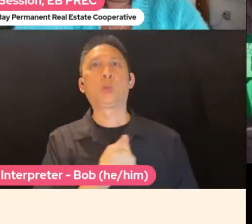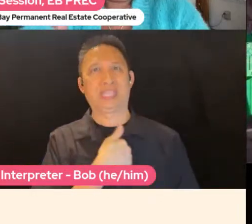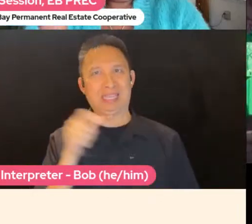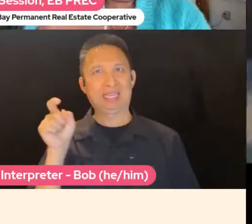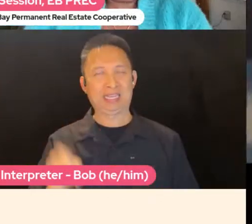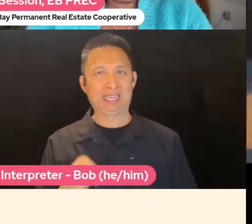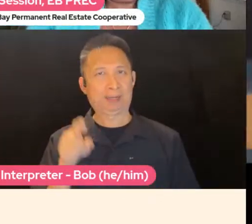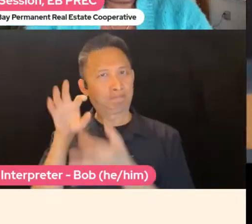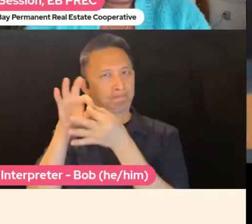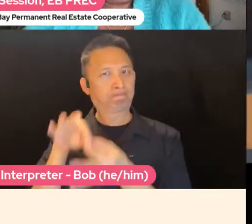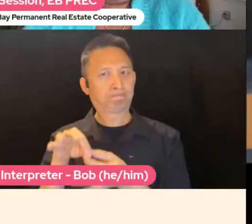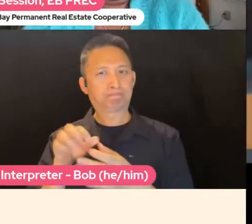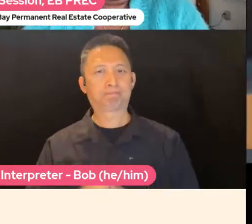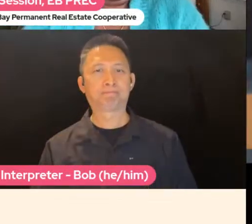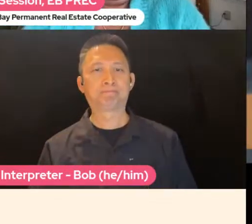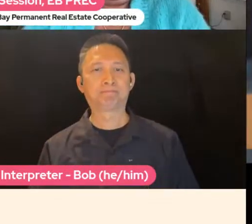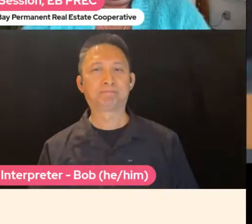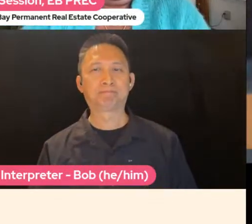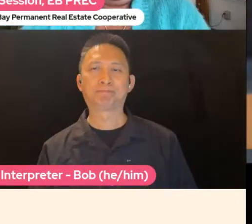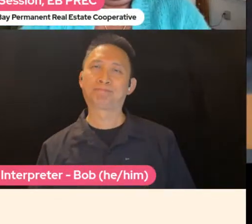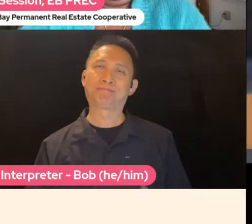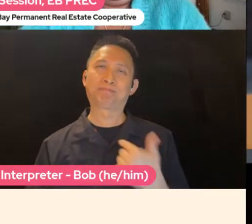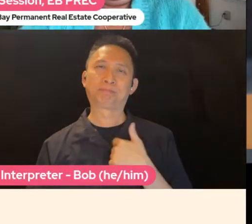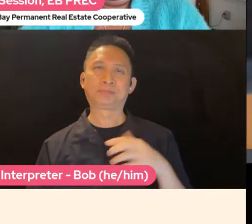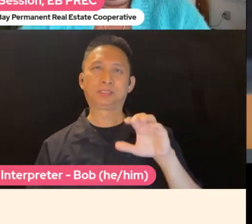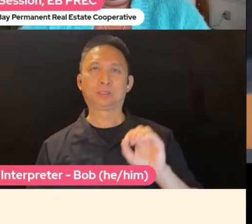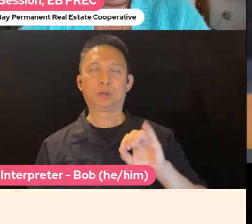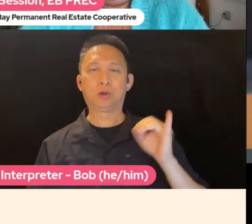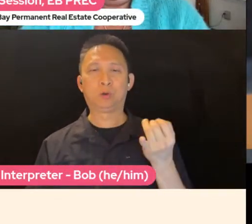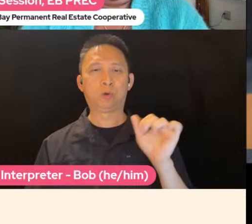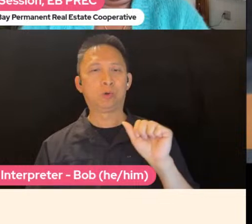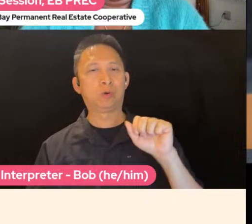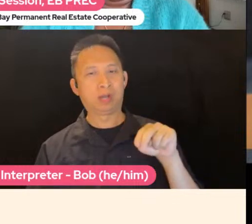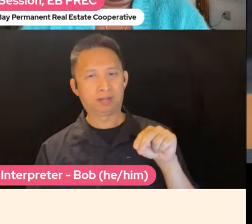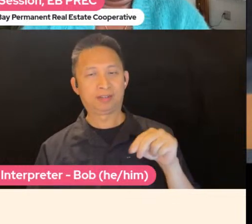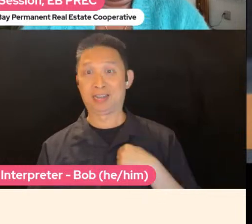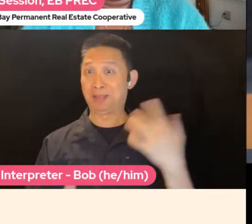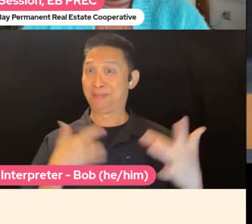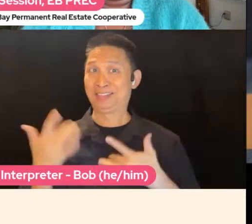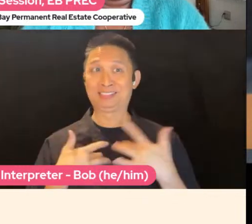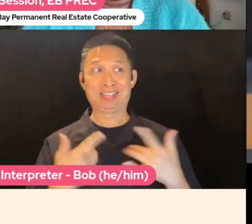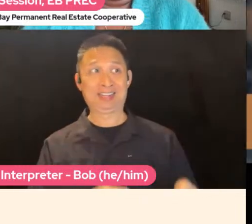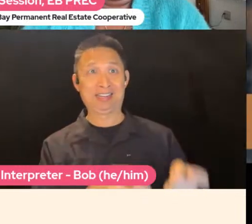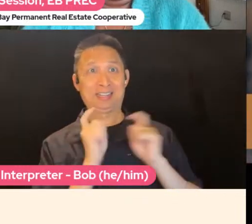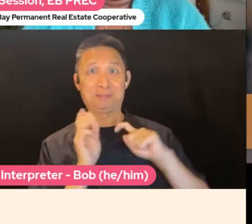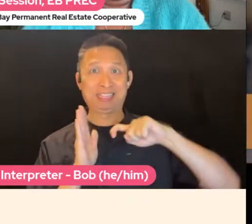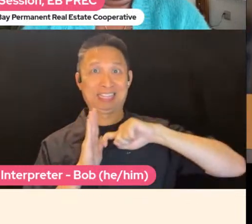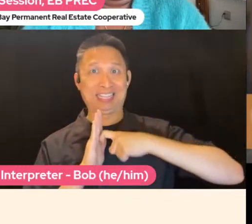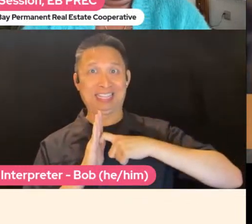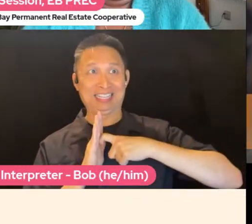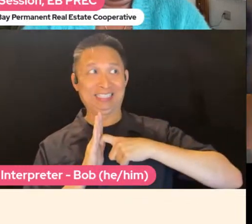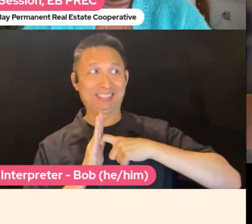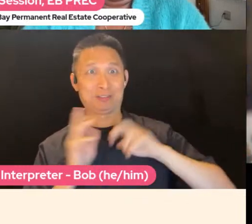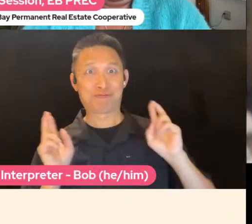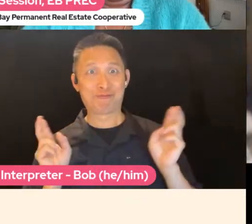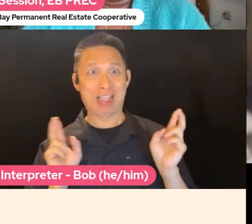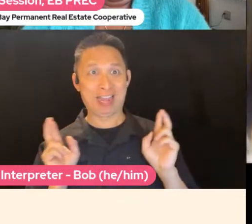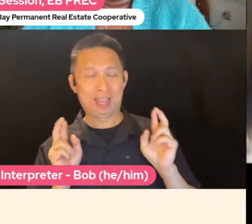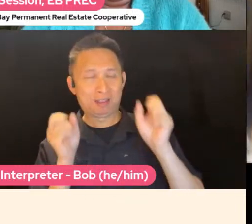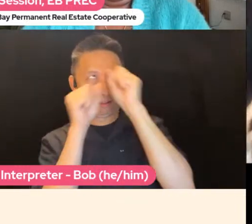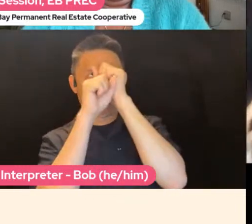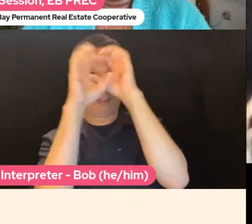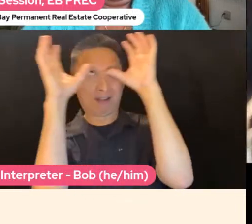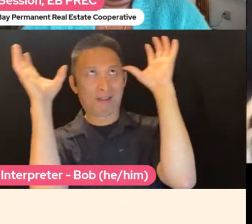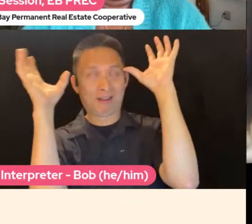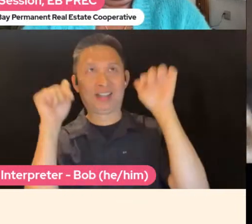And then with Esther's Orbit Room, I'm just so excited to get the keys and to be able to vision with folks in the space. And seeing